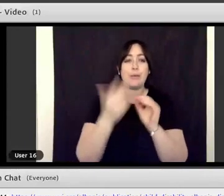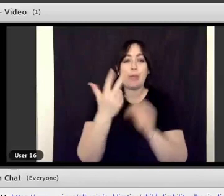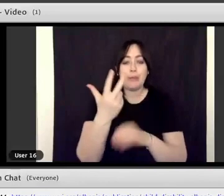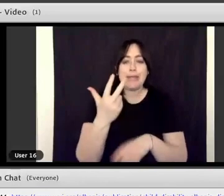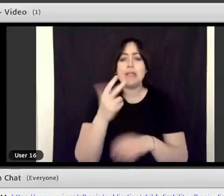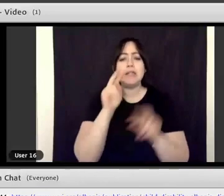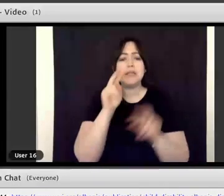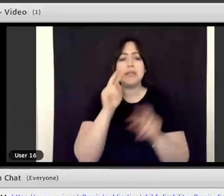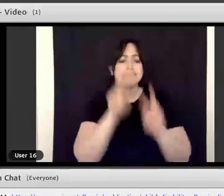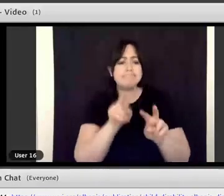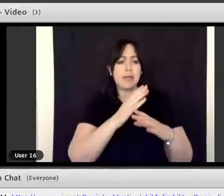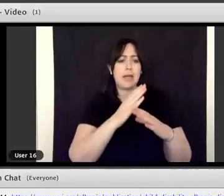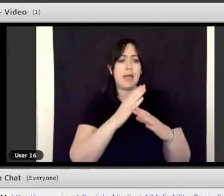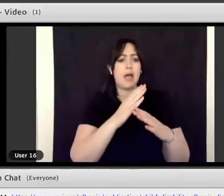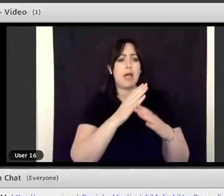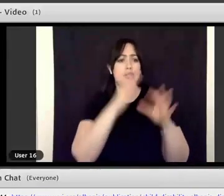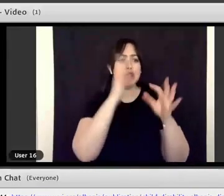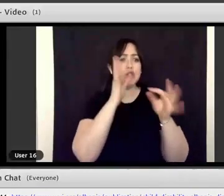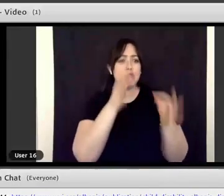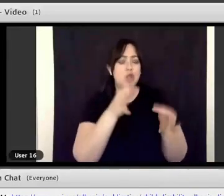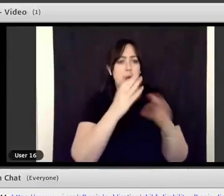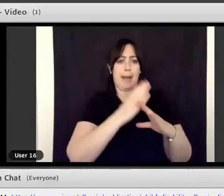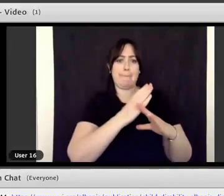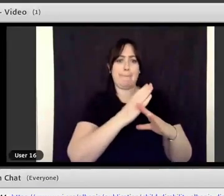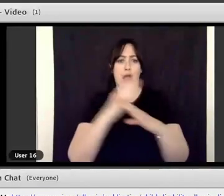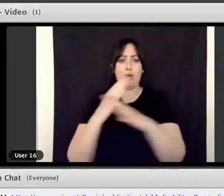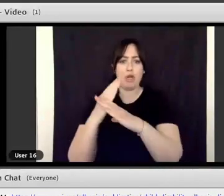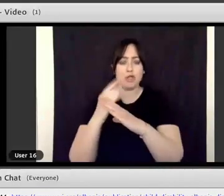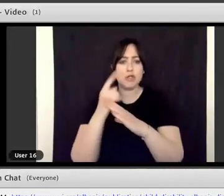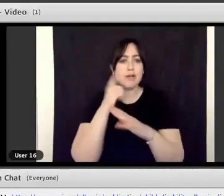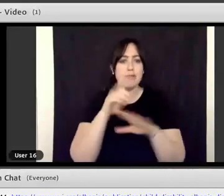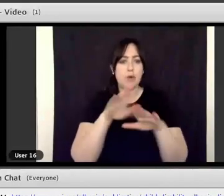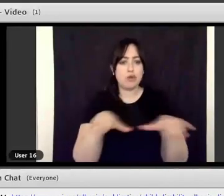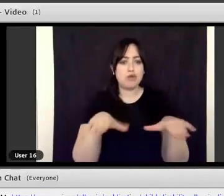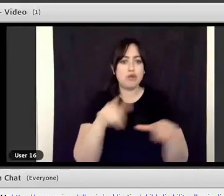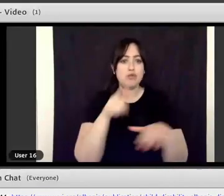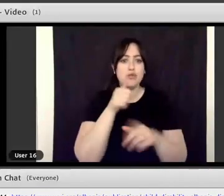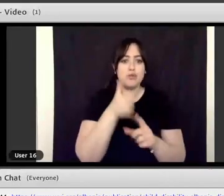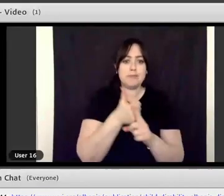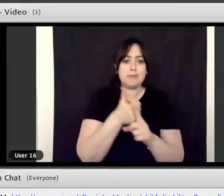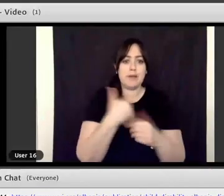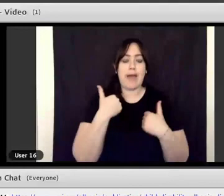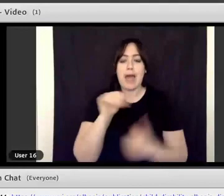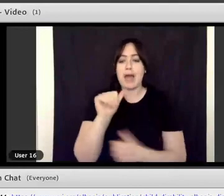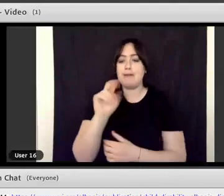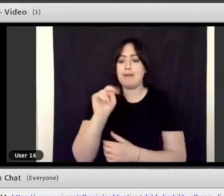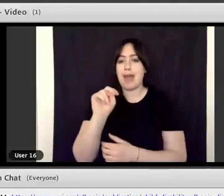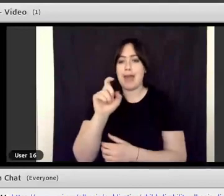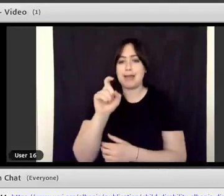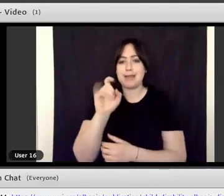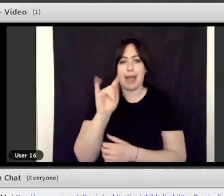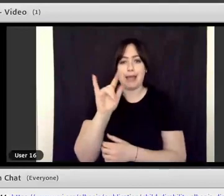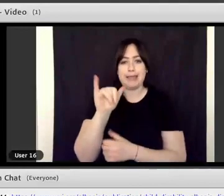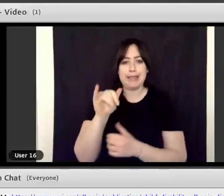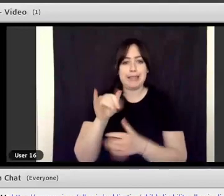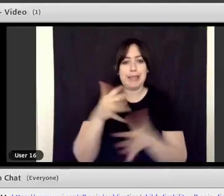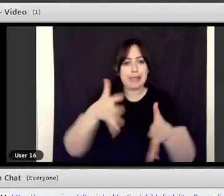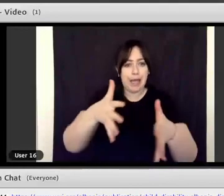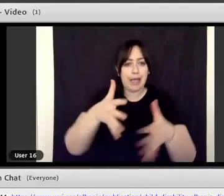to attending school for children with, in particular, anxiety and depression.